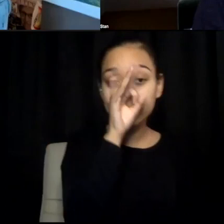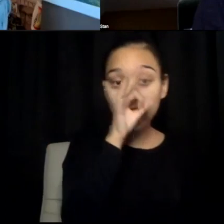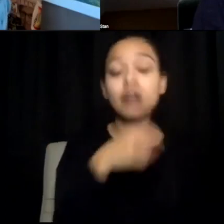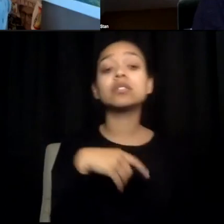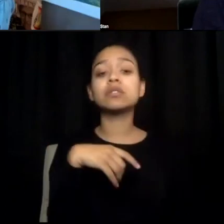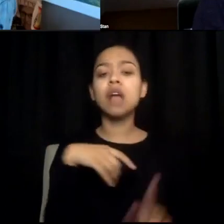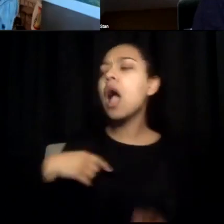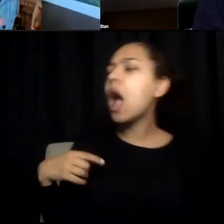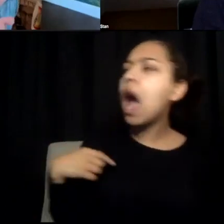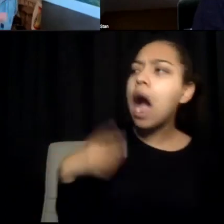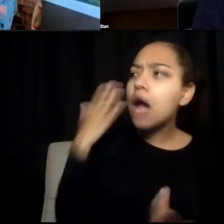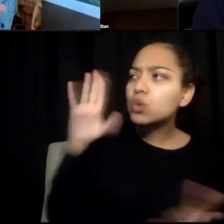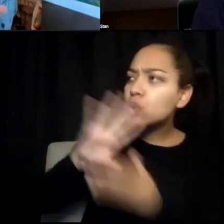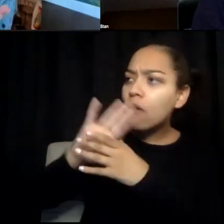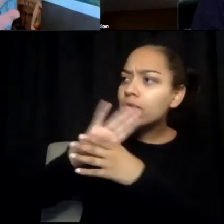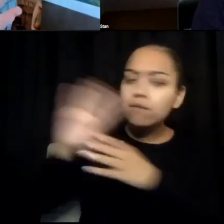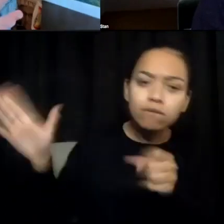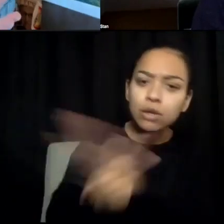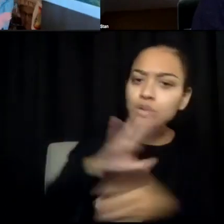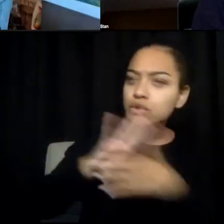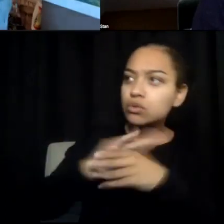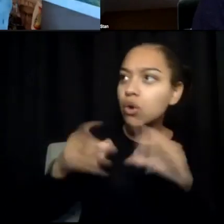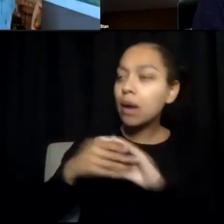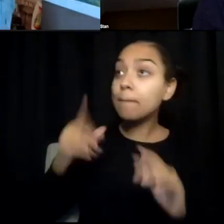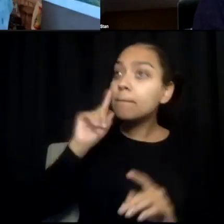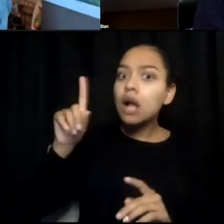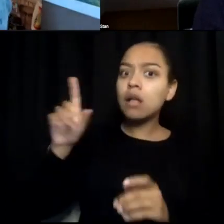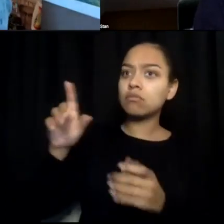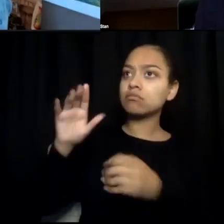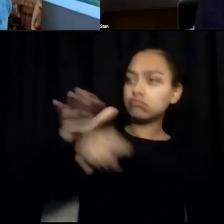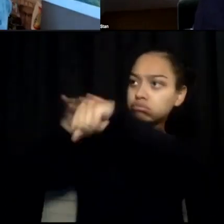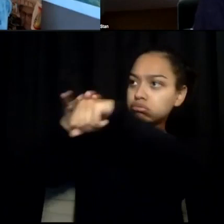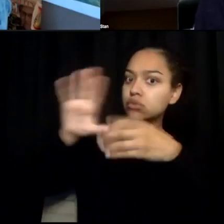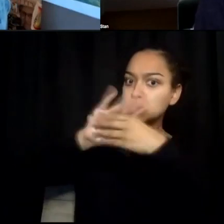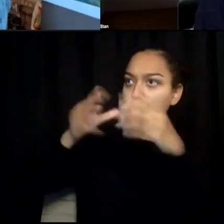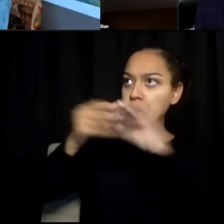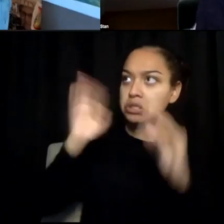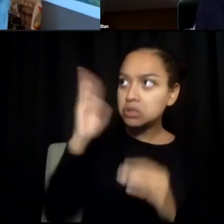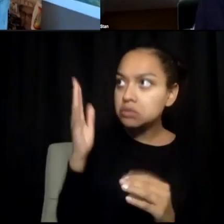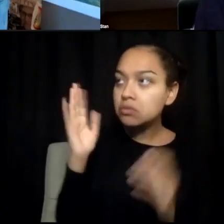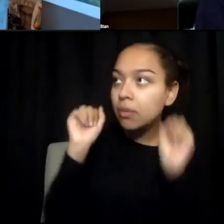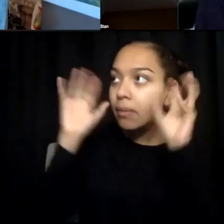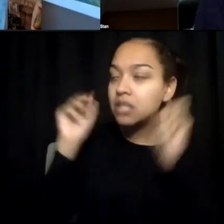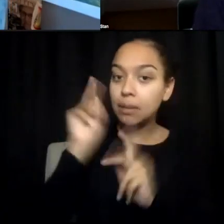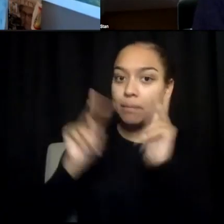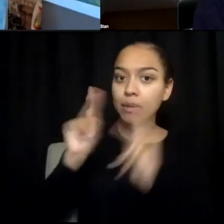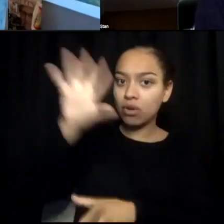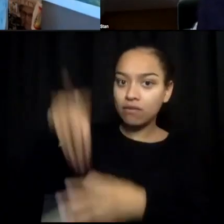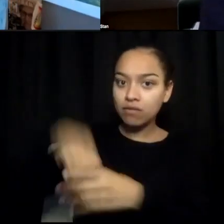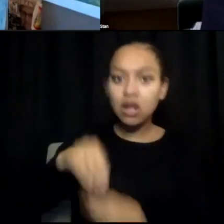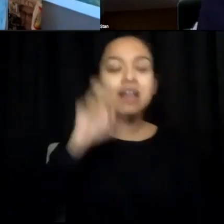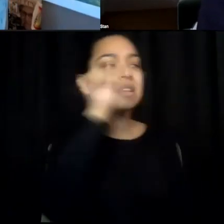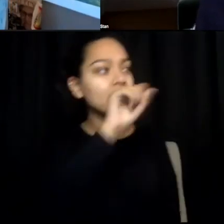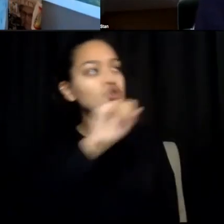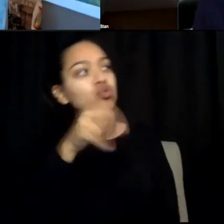do it. I mean, the premise sounds amazing and the people involved. Yes. And still, we, with George Takei and Leslie Jordan and